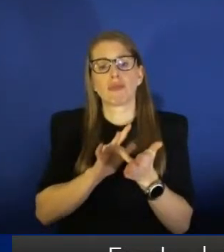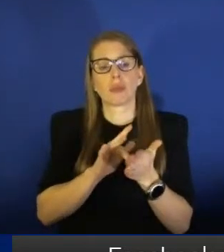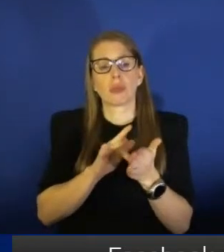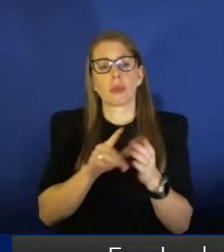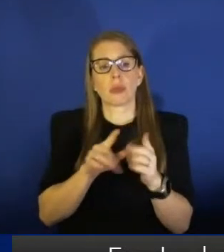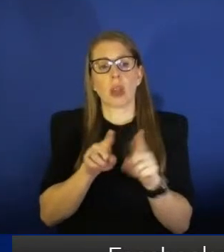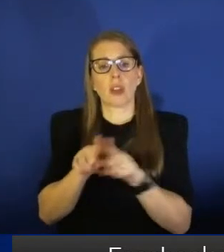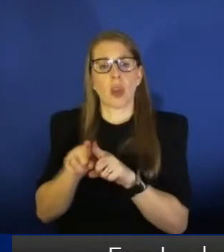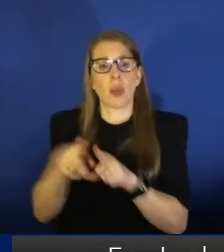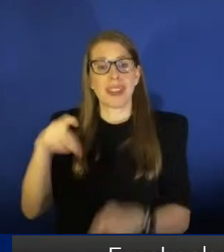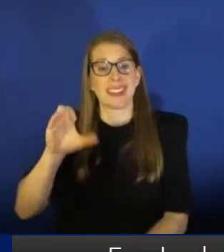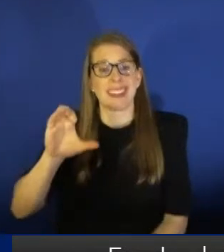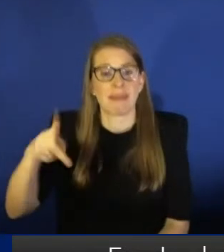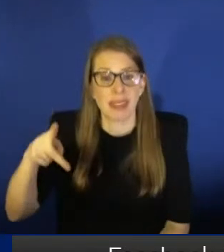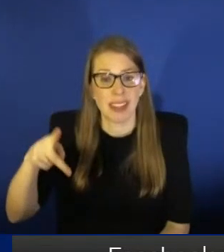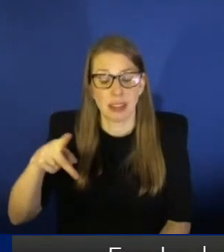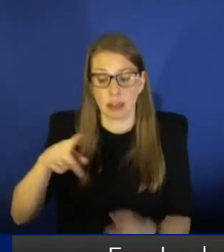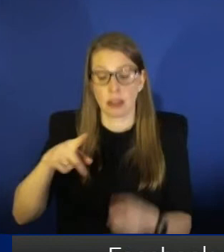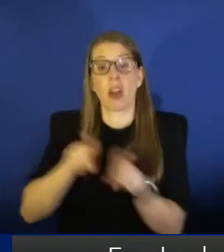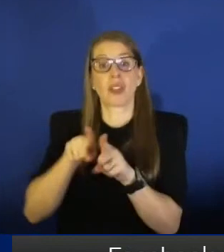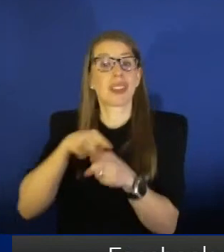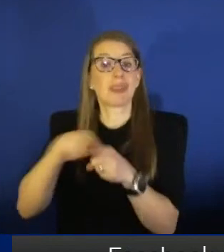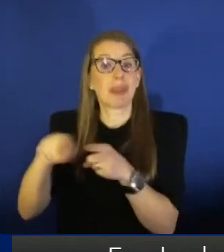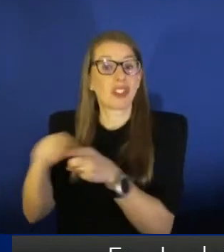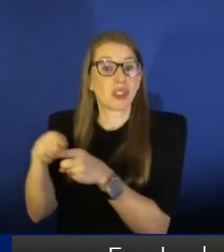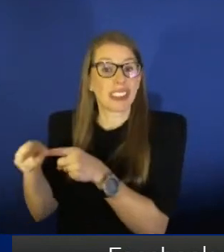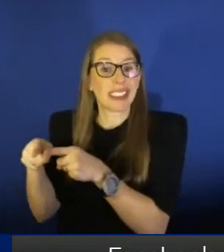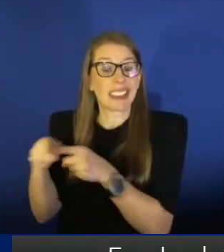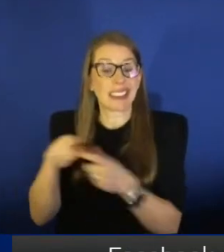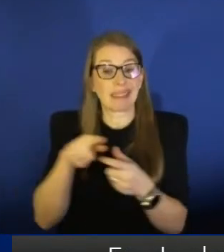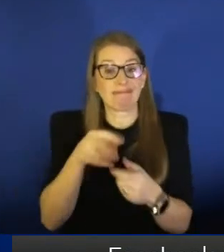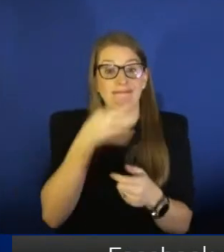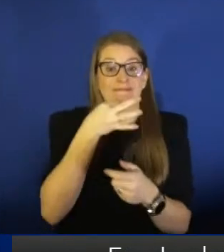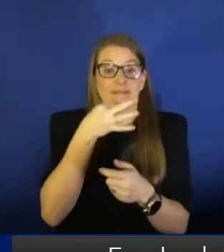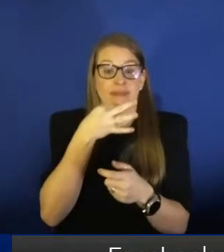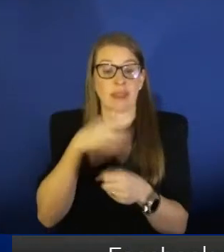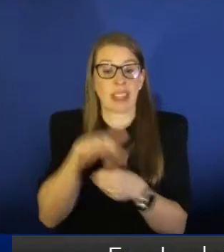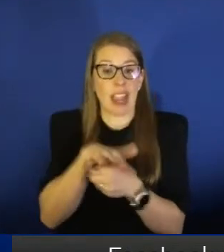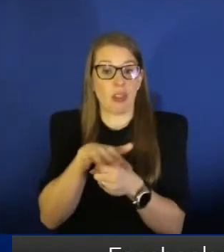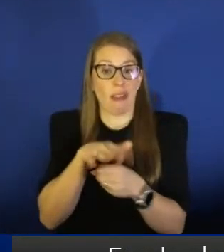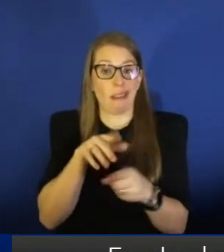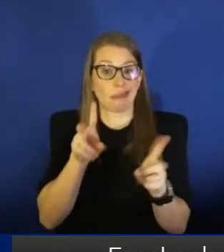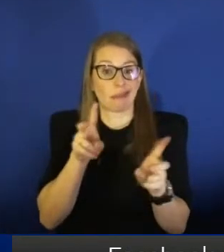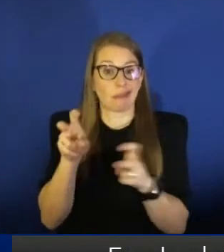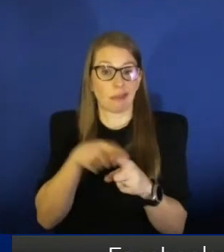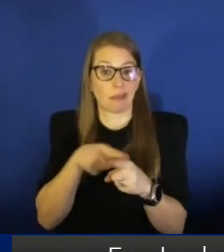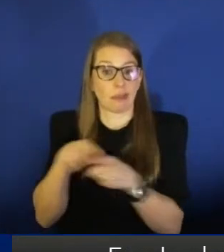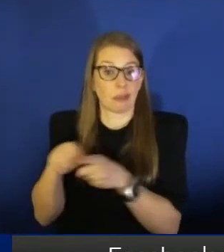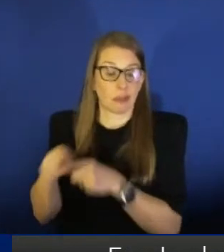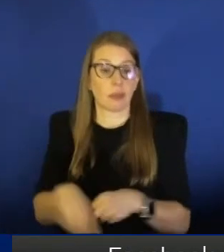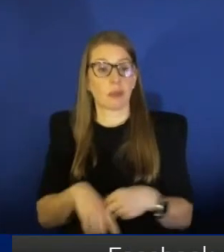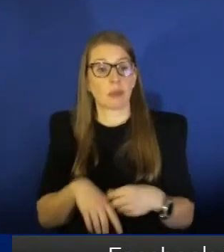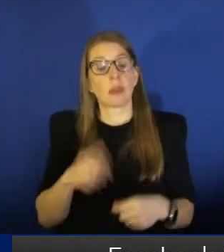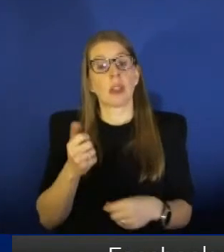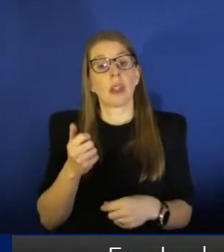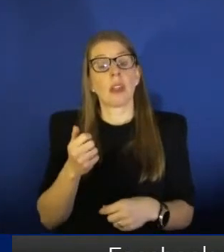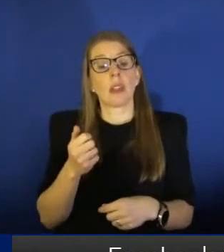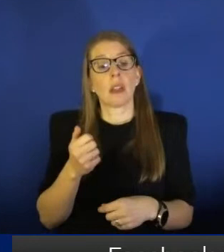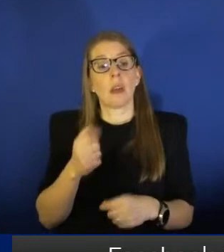in specialty areas. We also hope that in 5 years we will have launched several